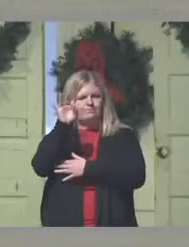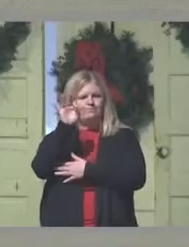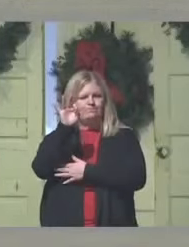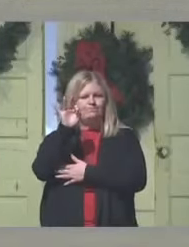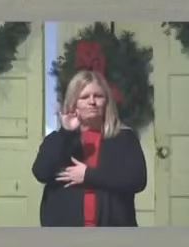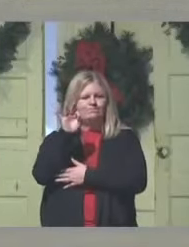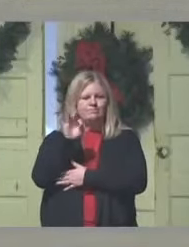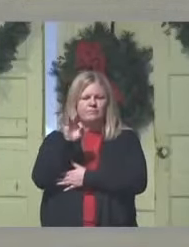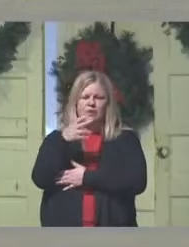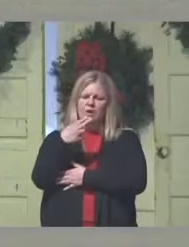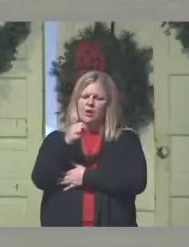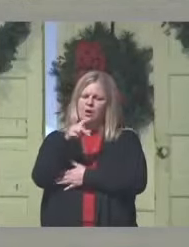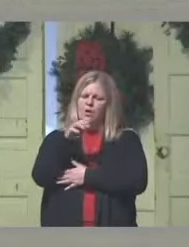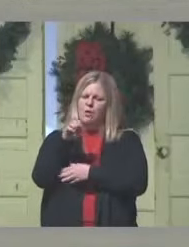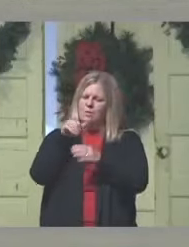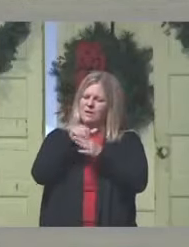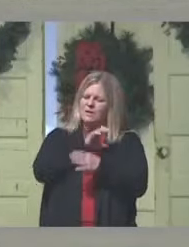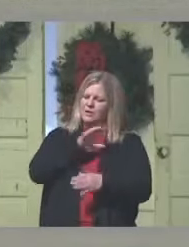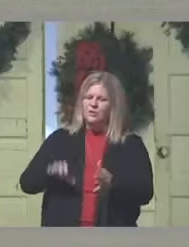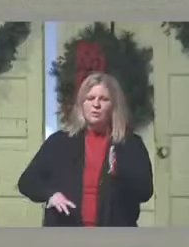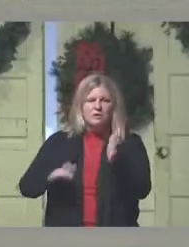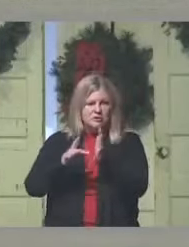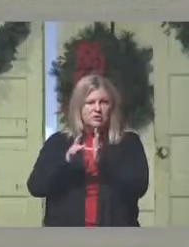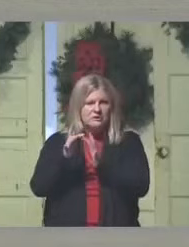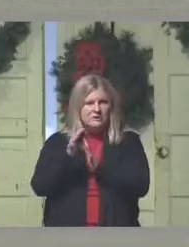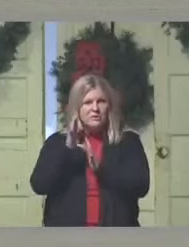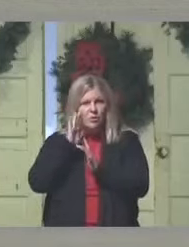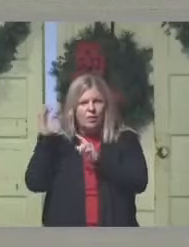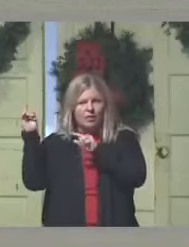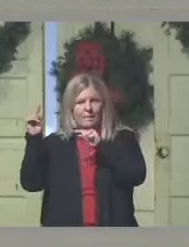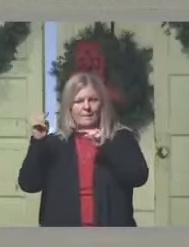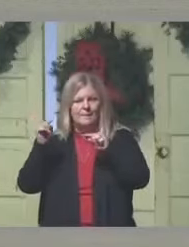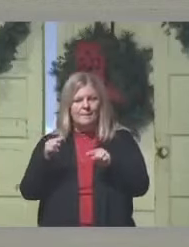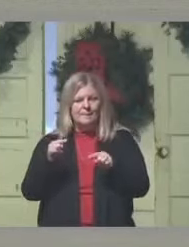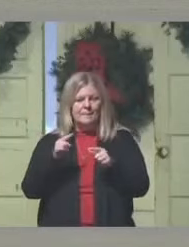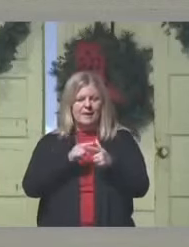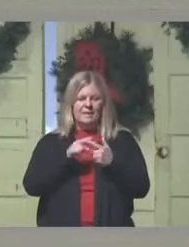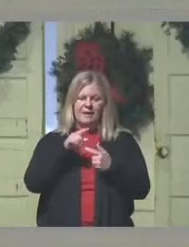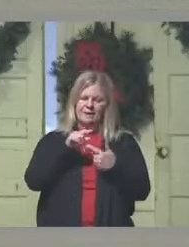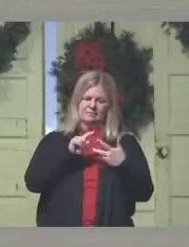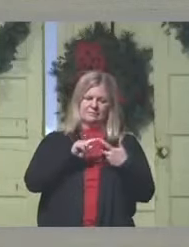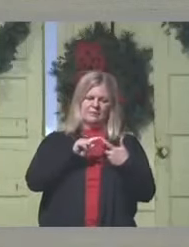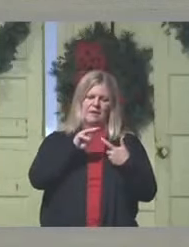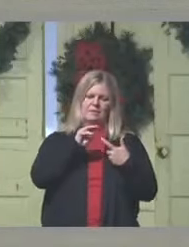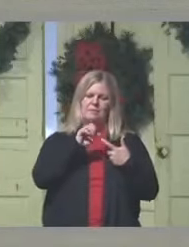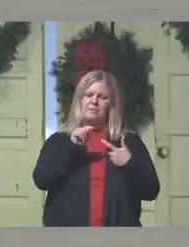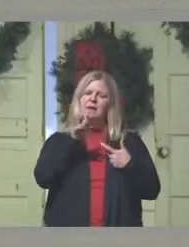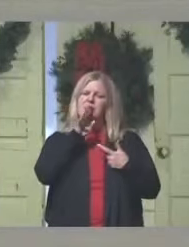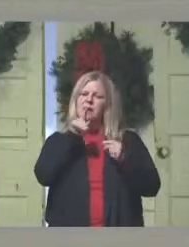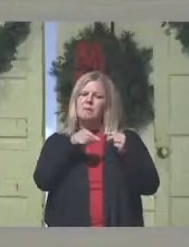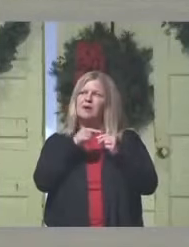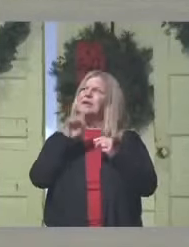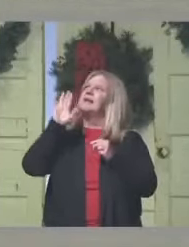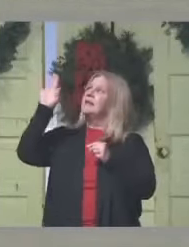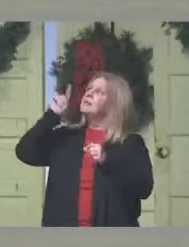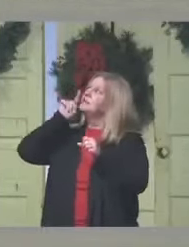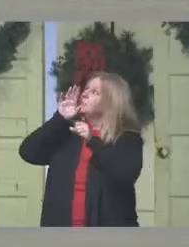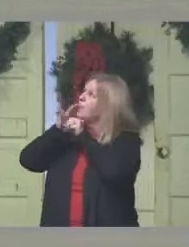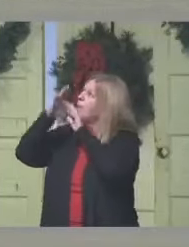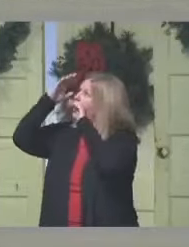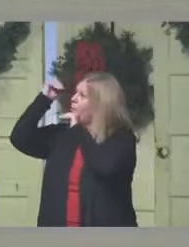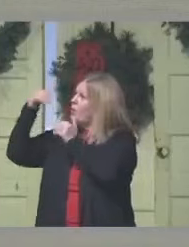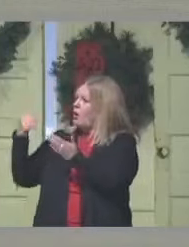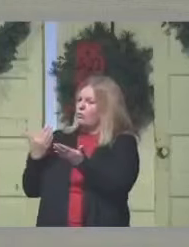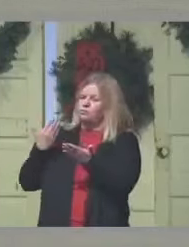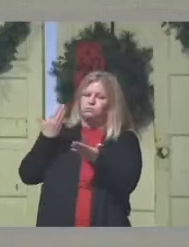messages. Hope in Christ Jesus is coming. And then Matt spoke of how God's promised hope for our lives